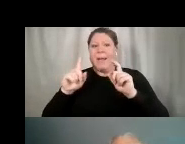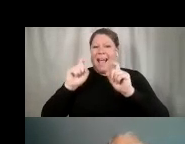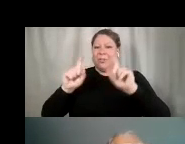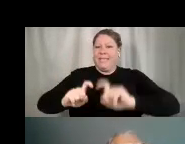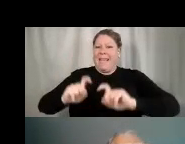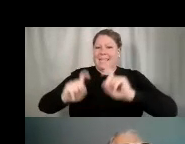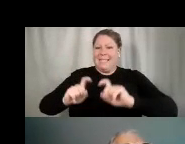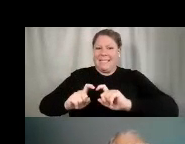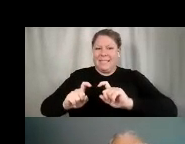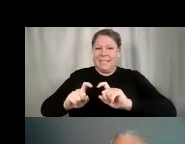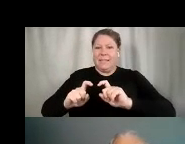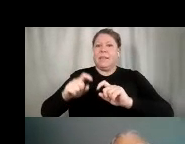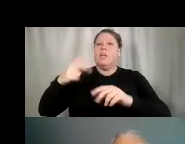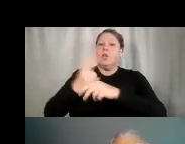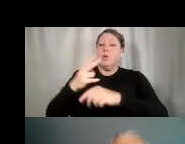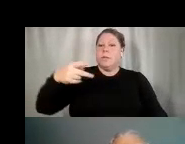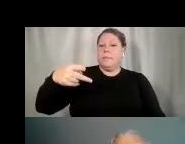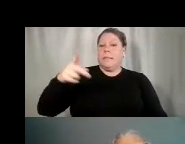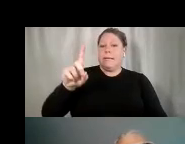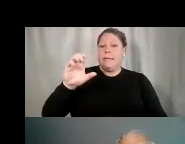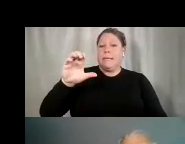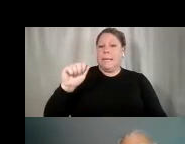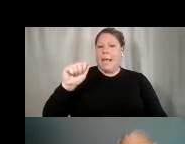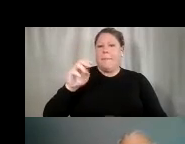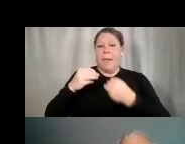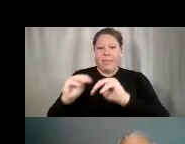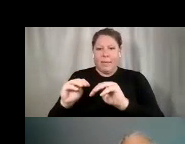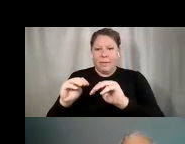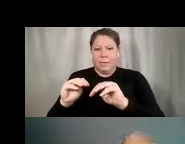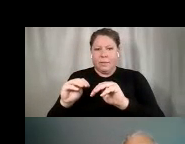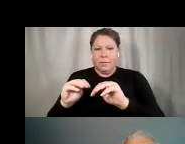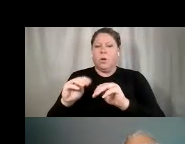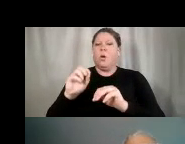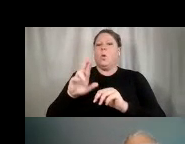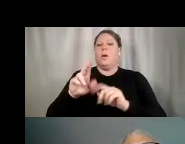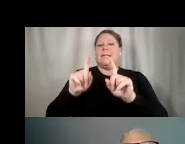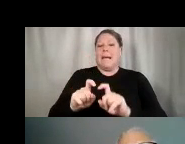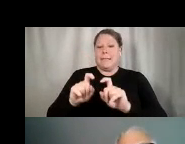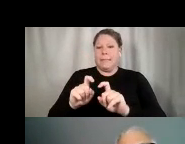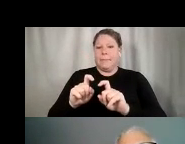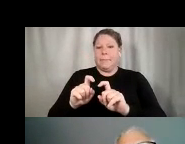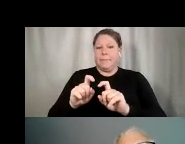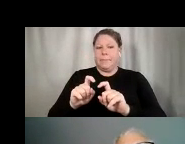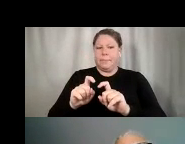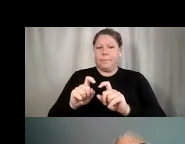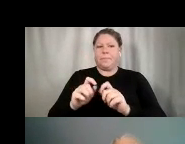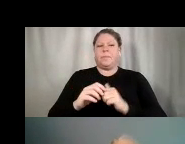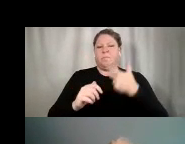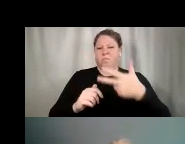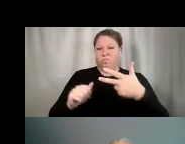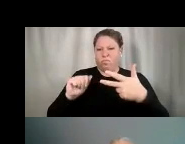use our PDCA methodology or the testing. And I'll give you 3 different ways that we can go through and test